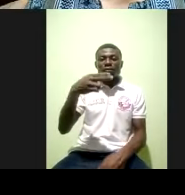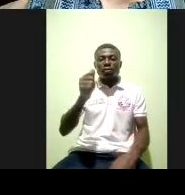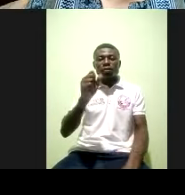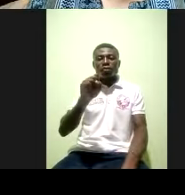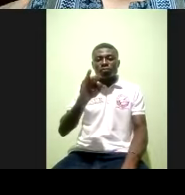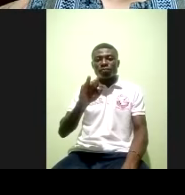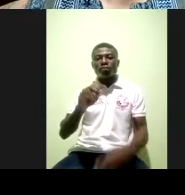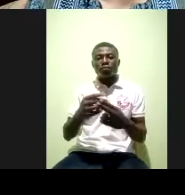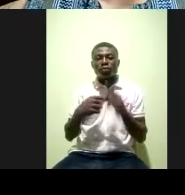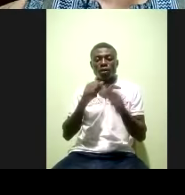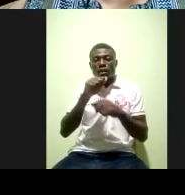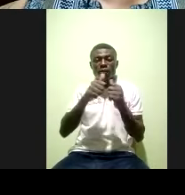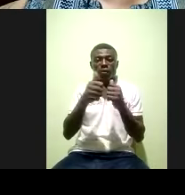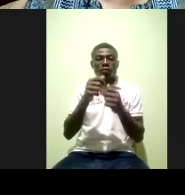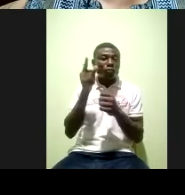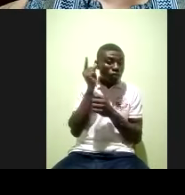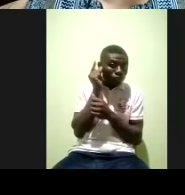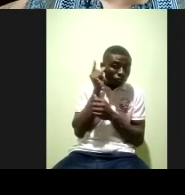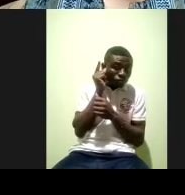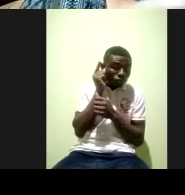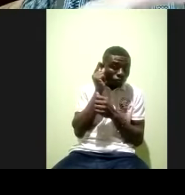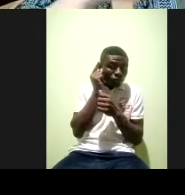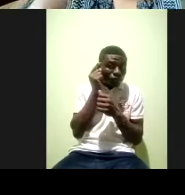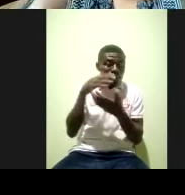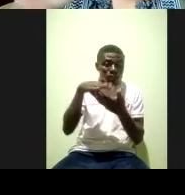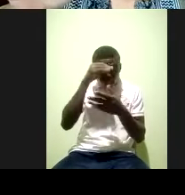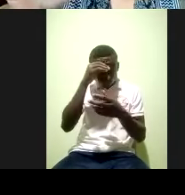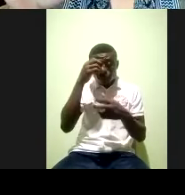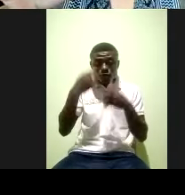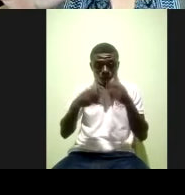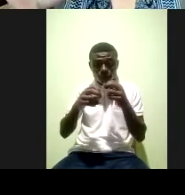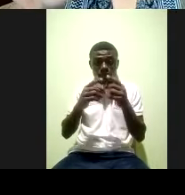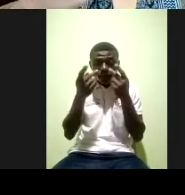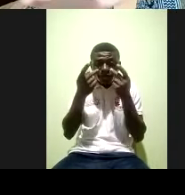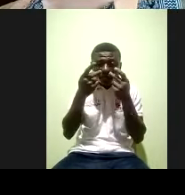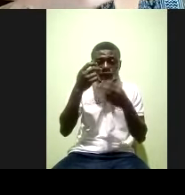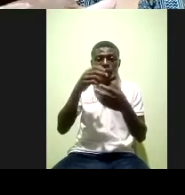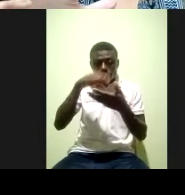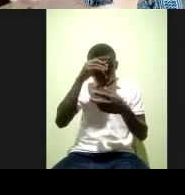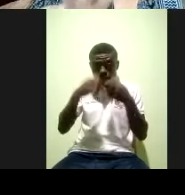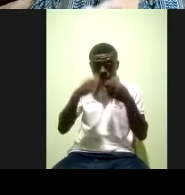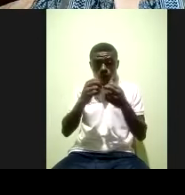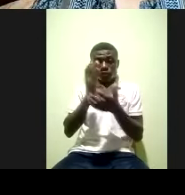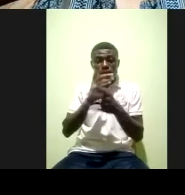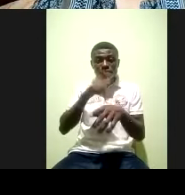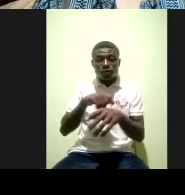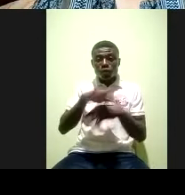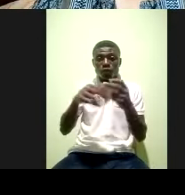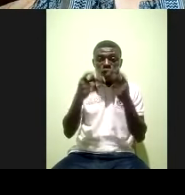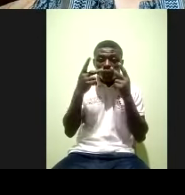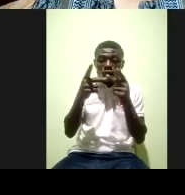auditory processing disorder and visual processing disorders. Sometimes they are considered a part